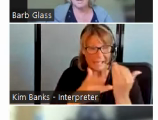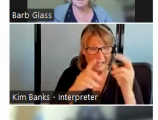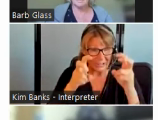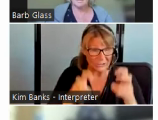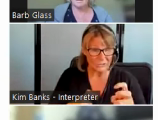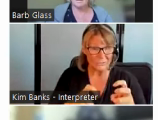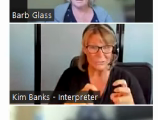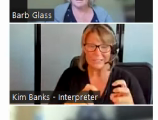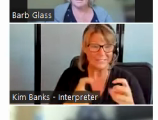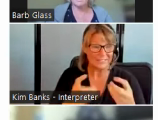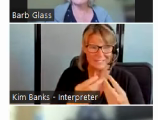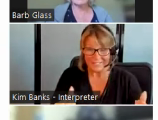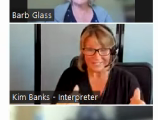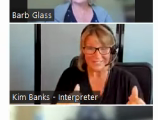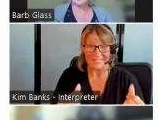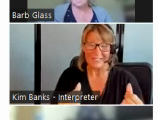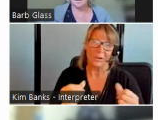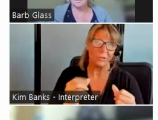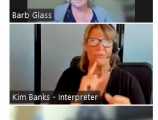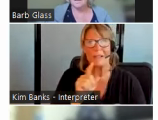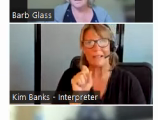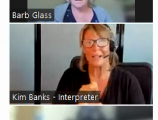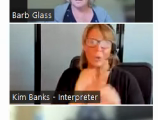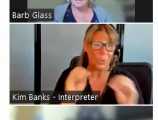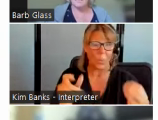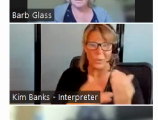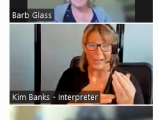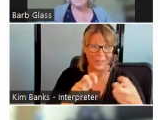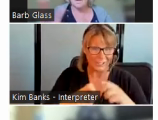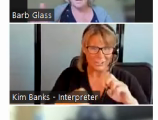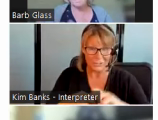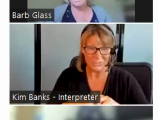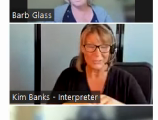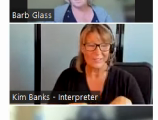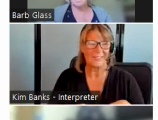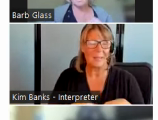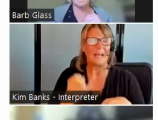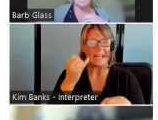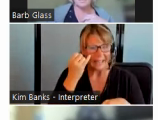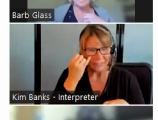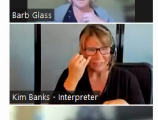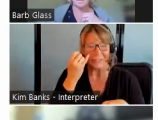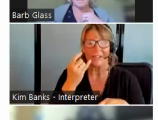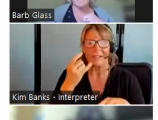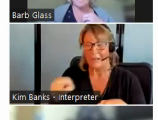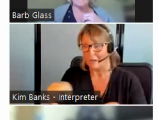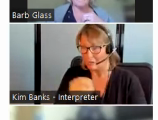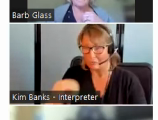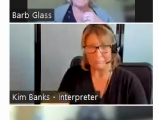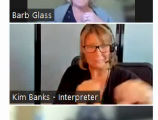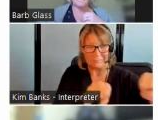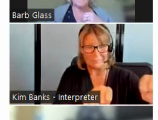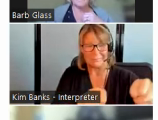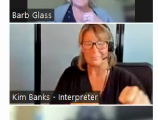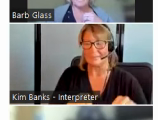issues or no technical issues, but if so, I know my colleagues here will be able to pick things up.